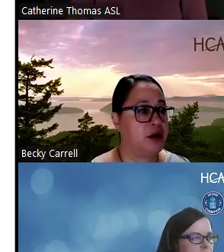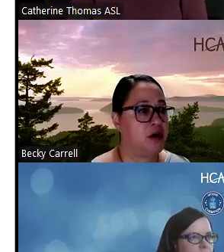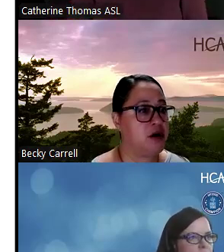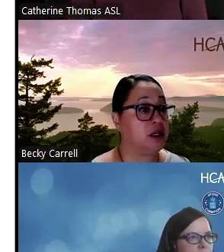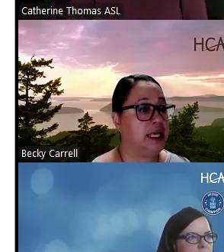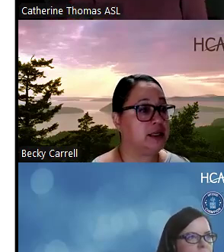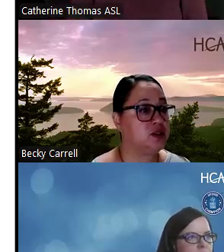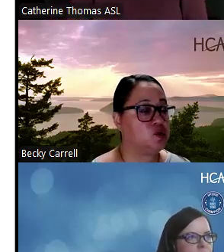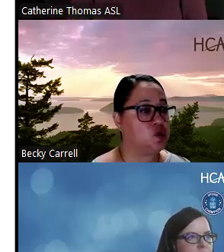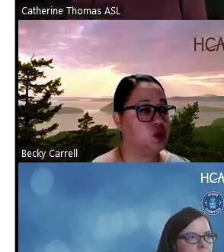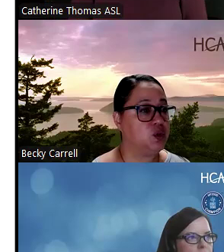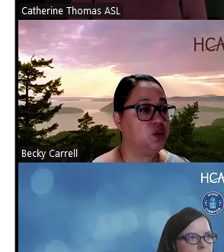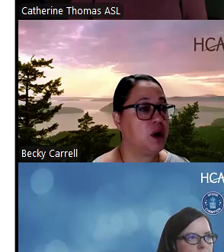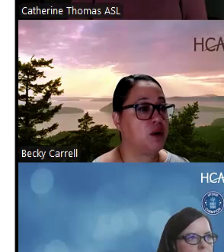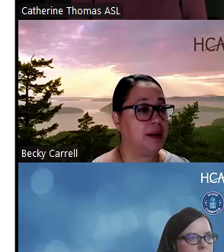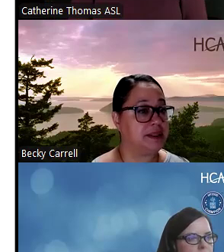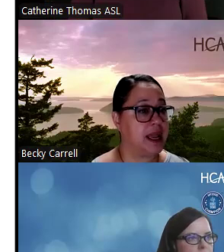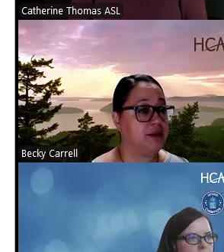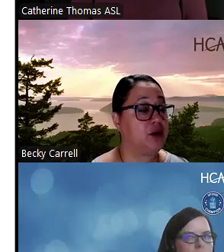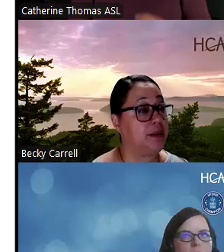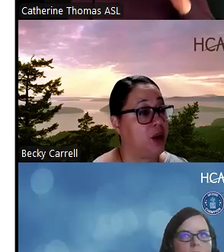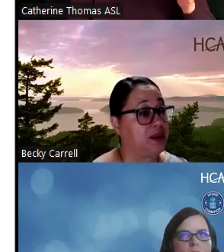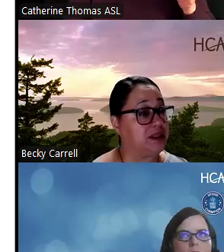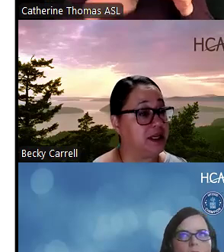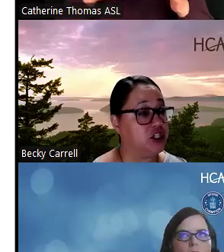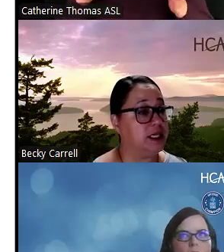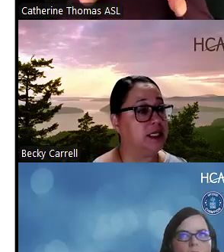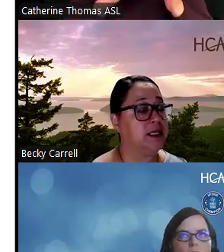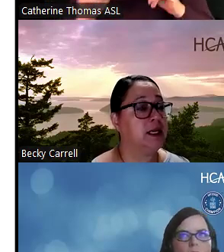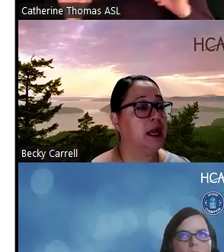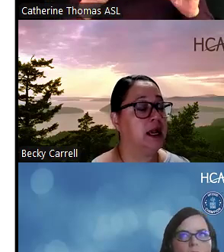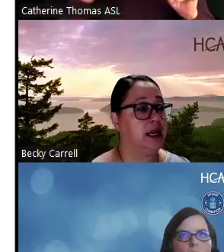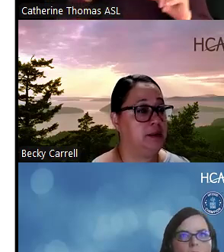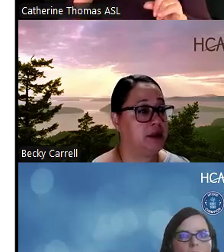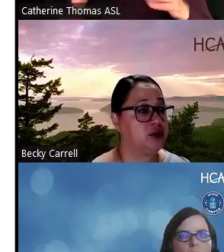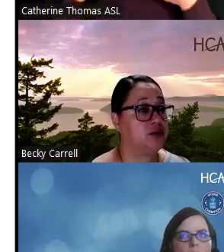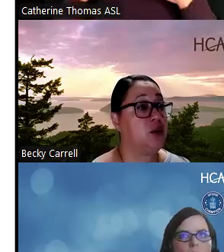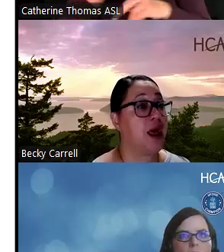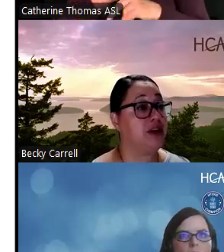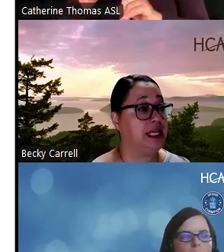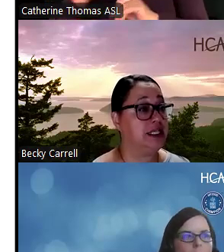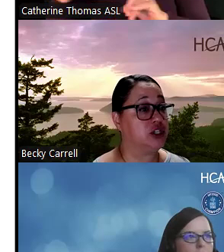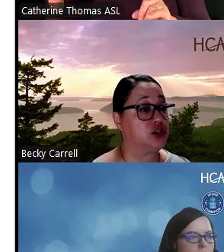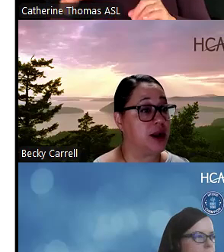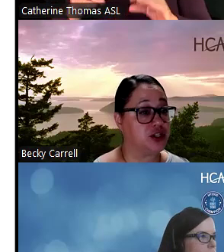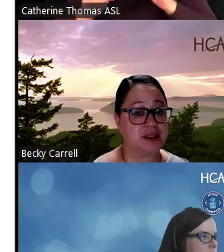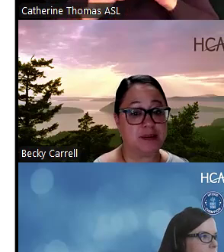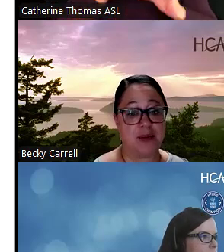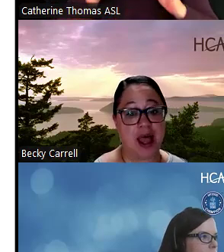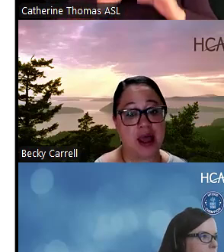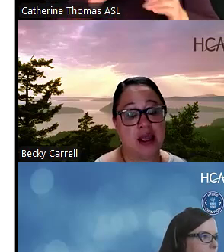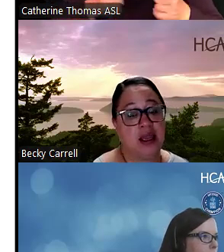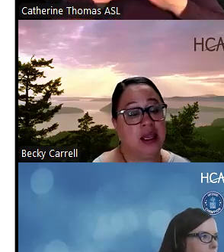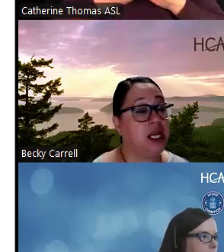And there are links to our website for Apple Health expansion, an email address if you have any additional questions